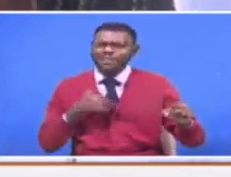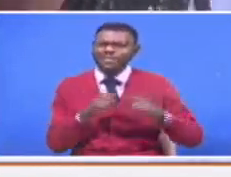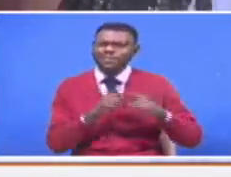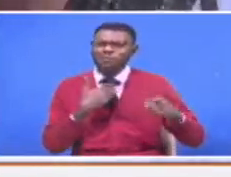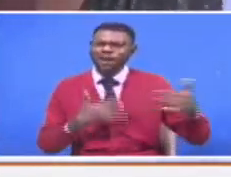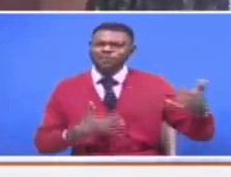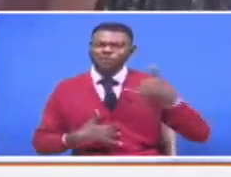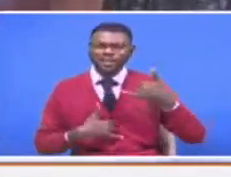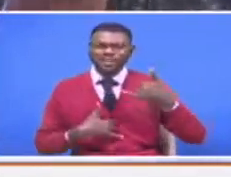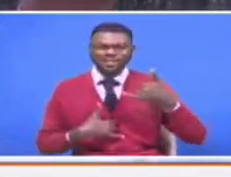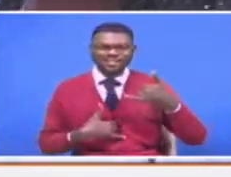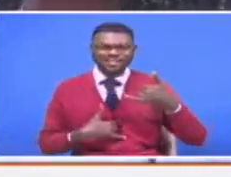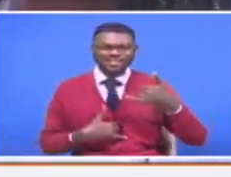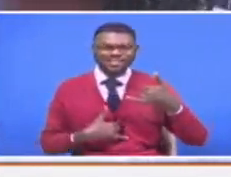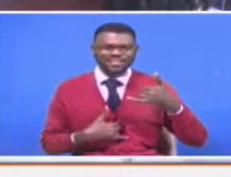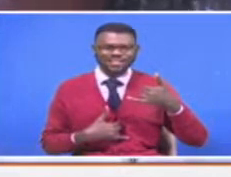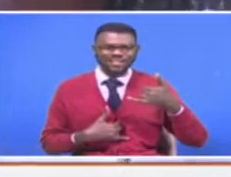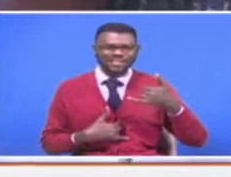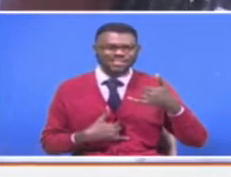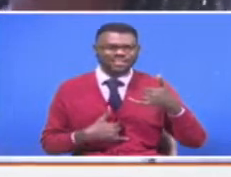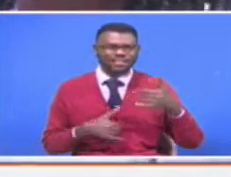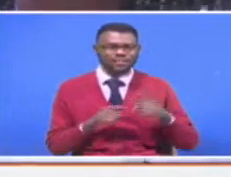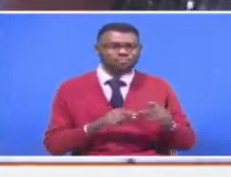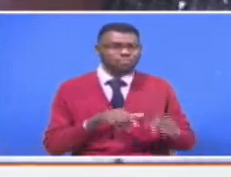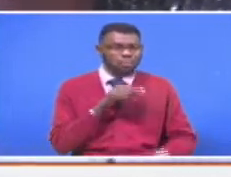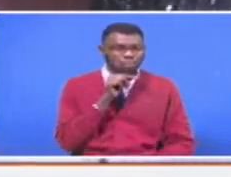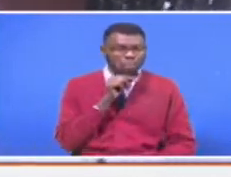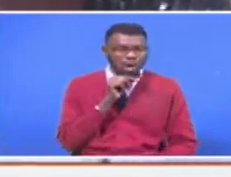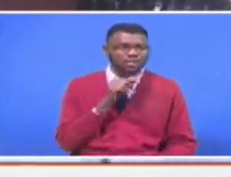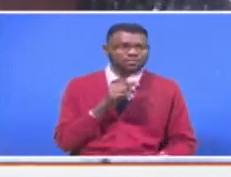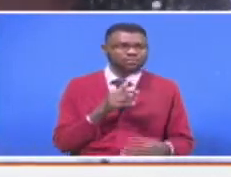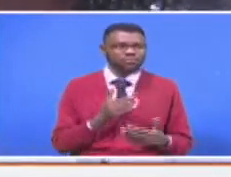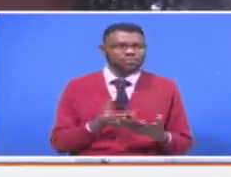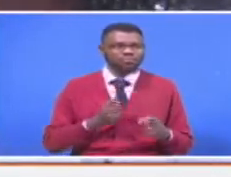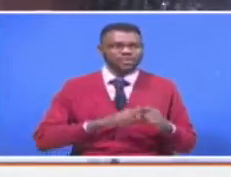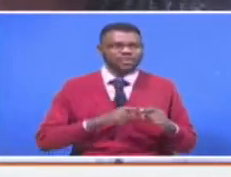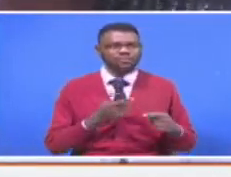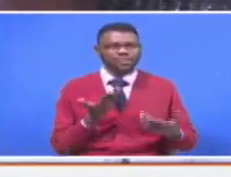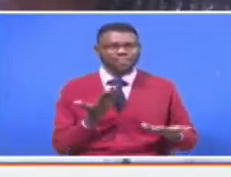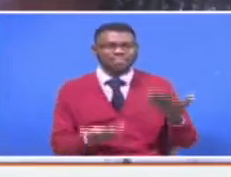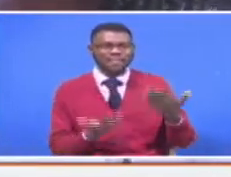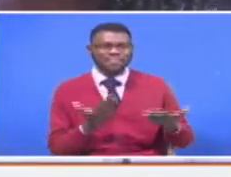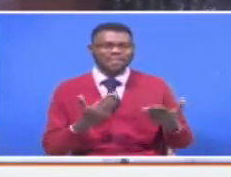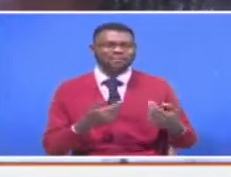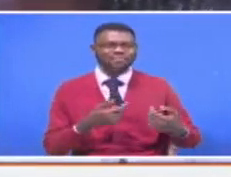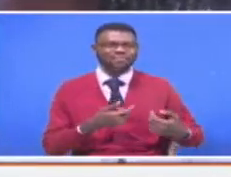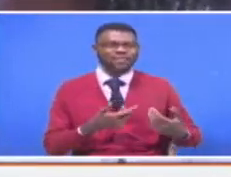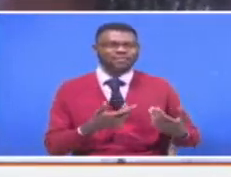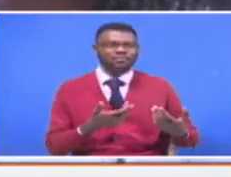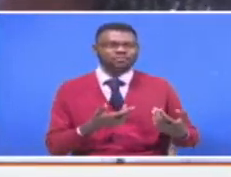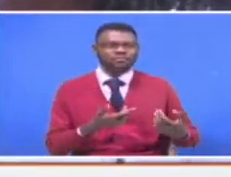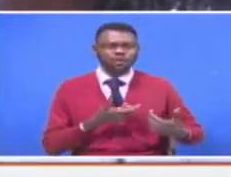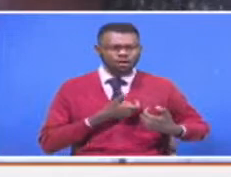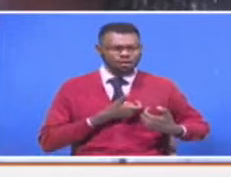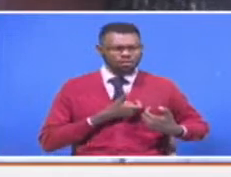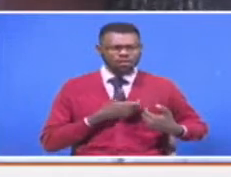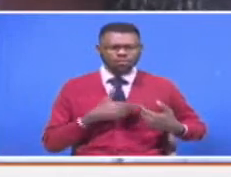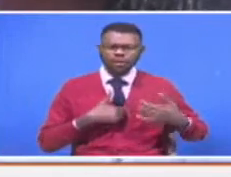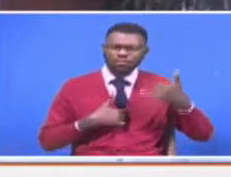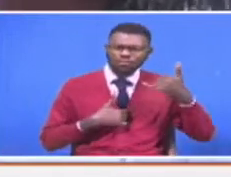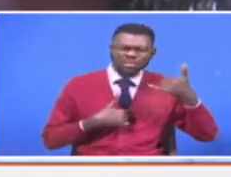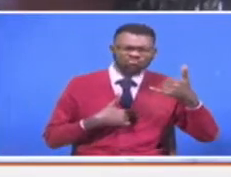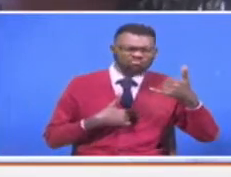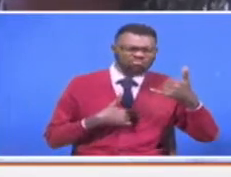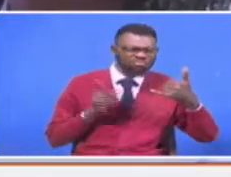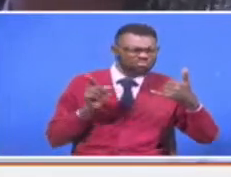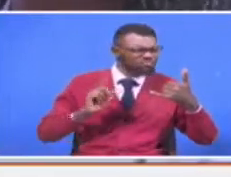simu tena." Na experience kama boys, sama for example, niko na mtu halafu niongee, anasema it's not you. Nipe